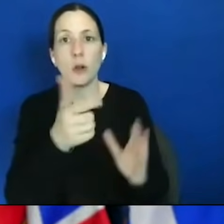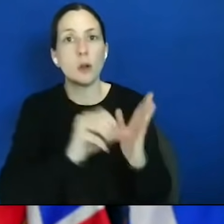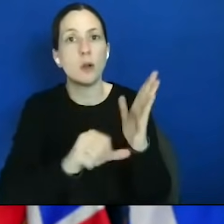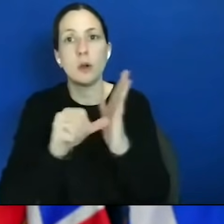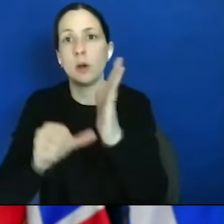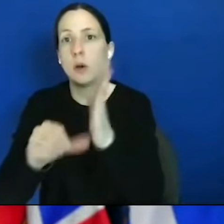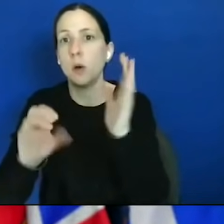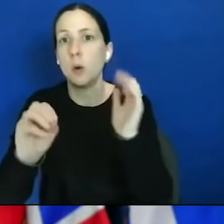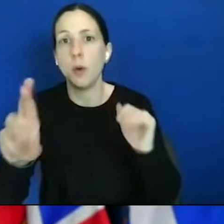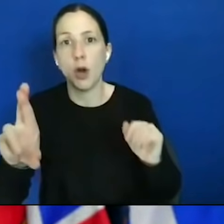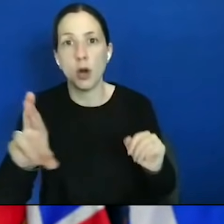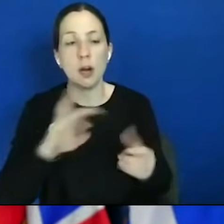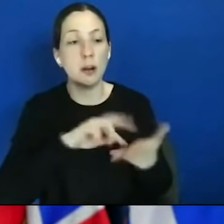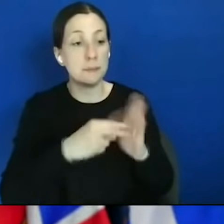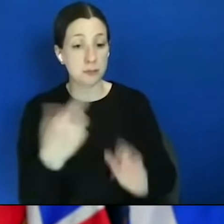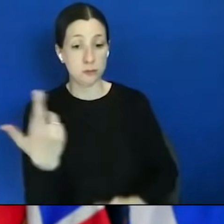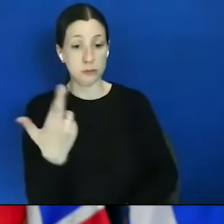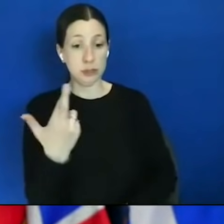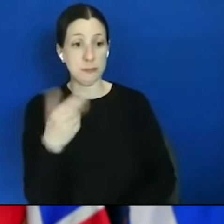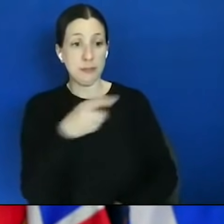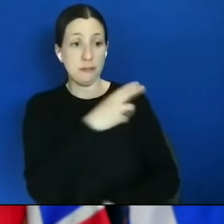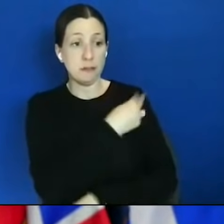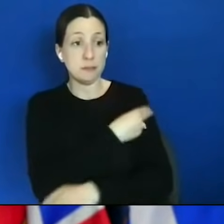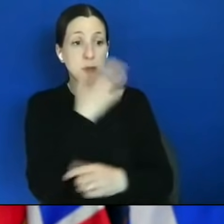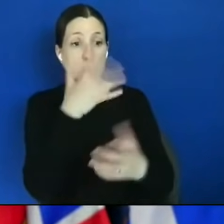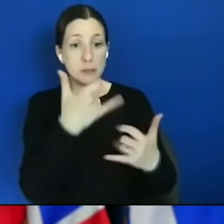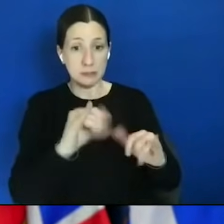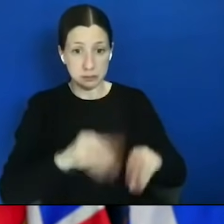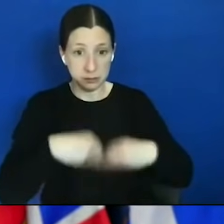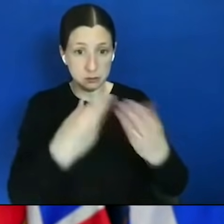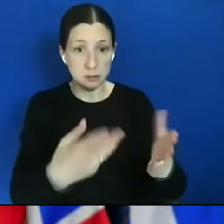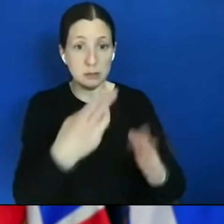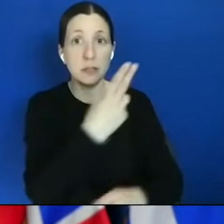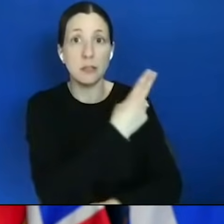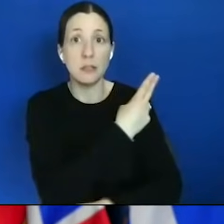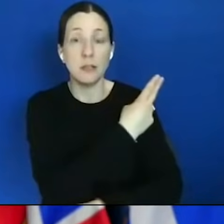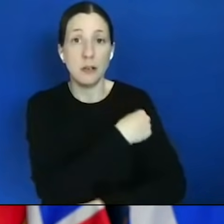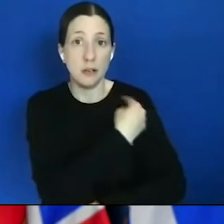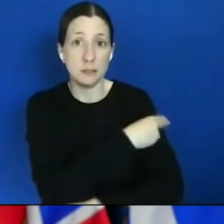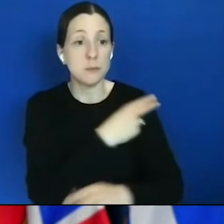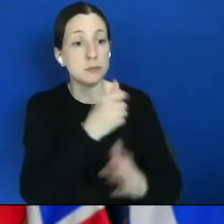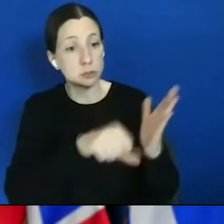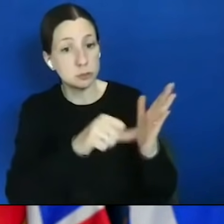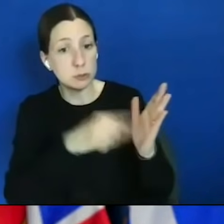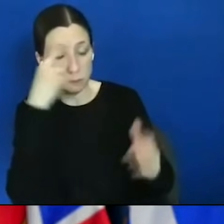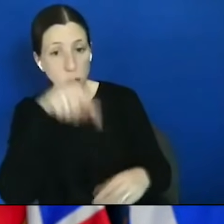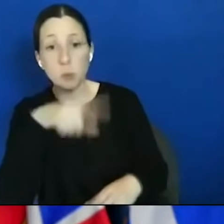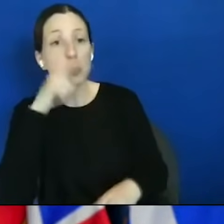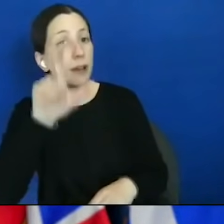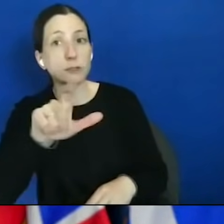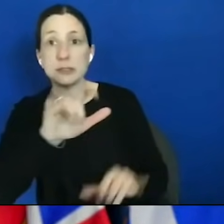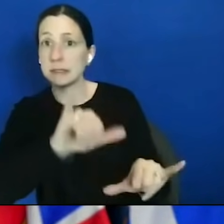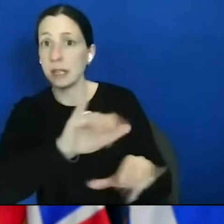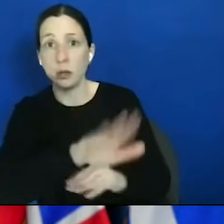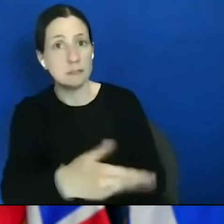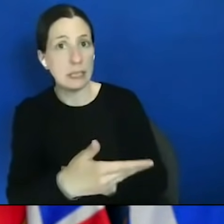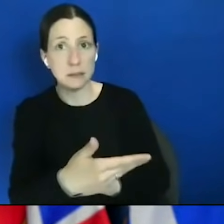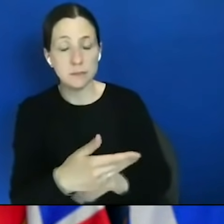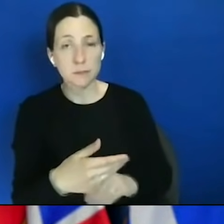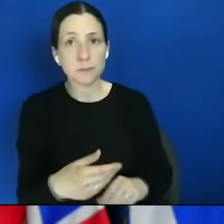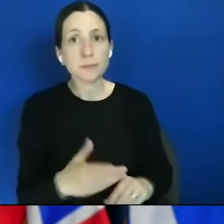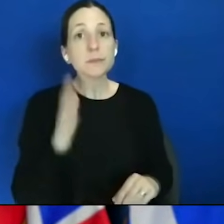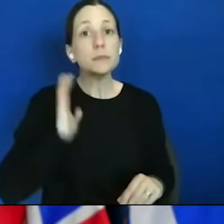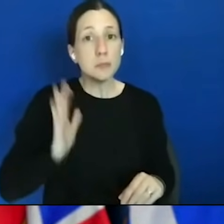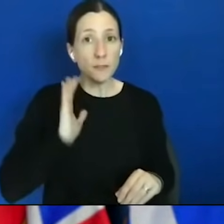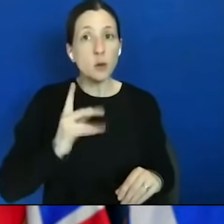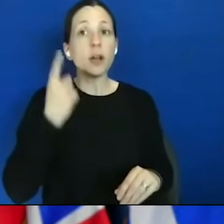rooms. Richmond Hospital will focus on delivering surgeries that do not require an overnight stay. Full capacity, originally